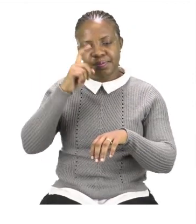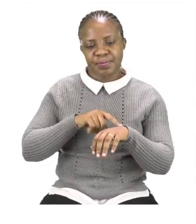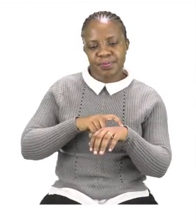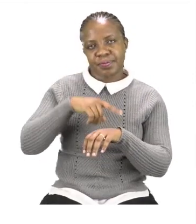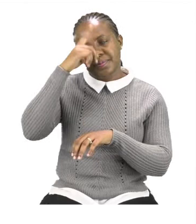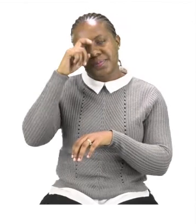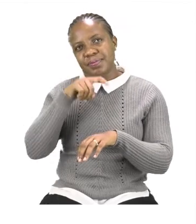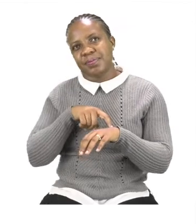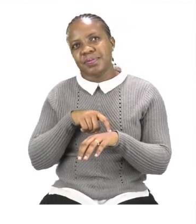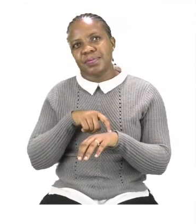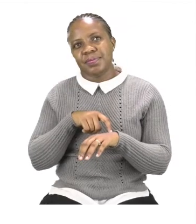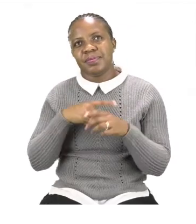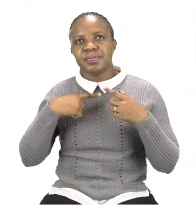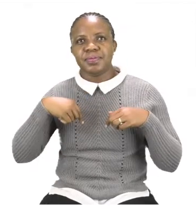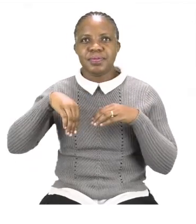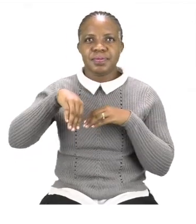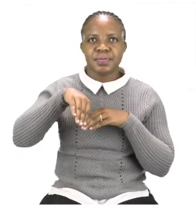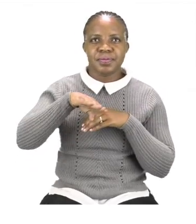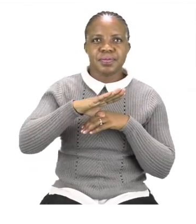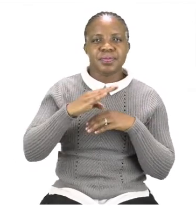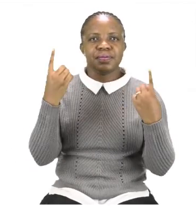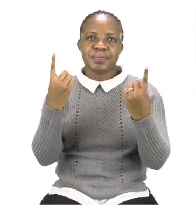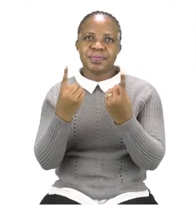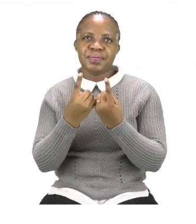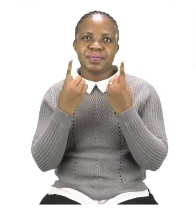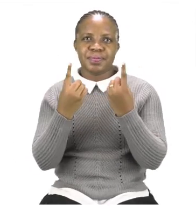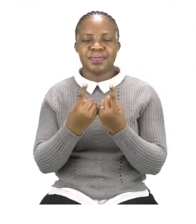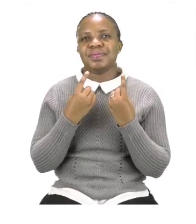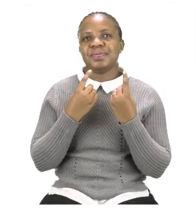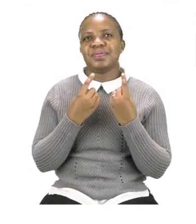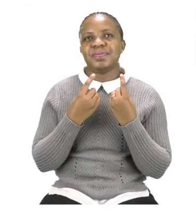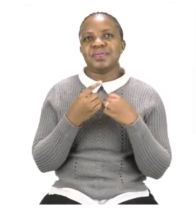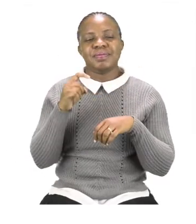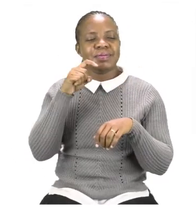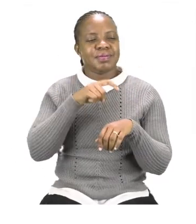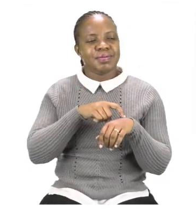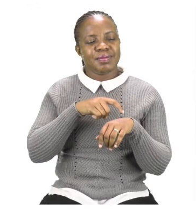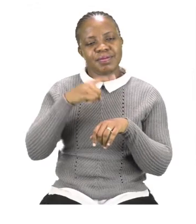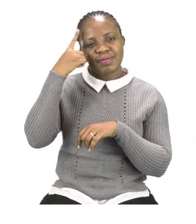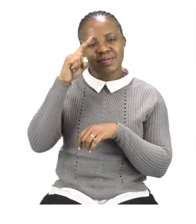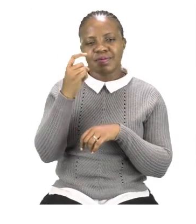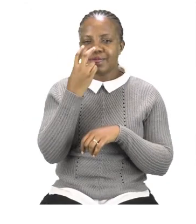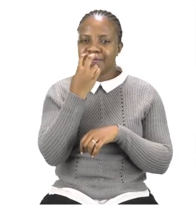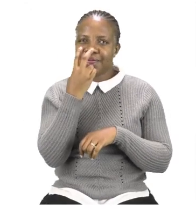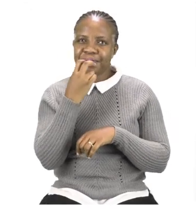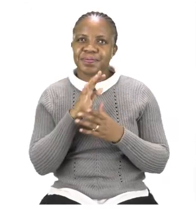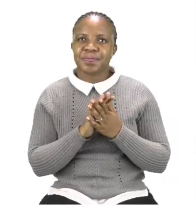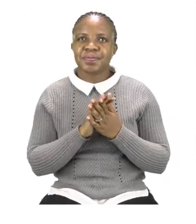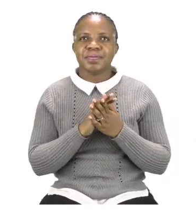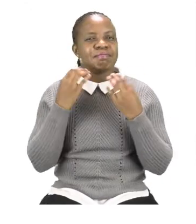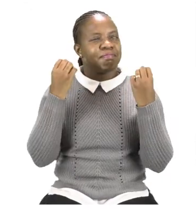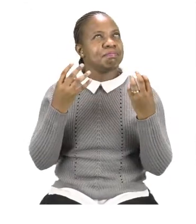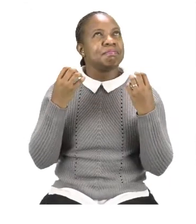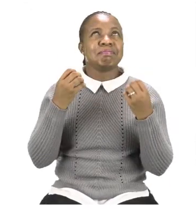Summertime, summertime. Let's go out and play. Time for fun and